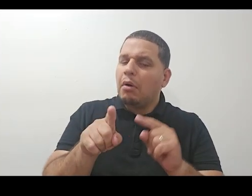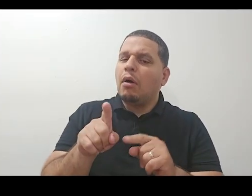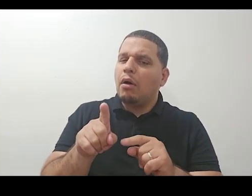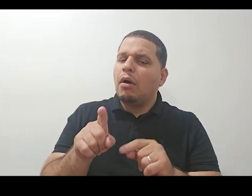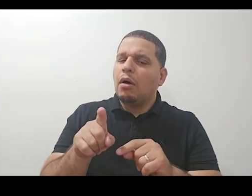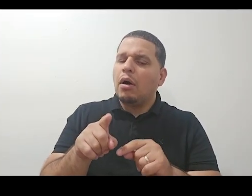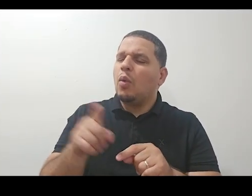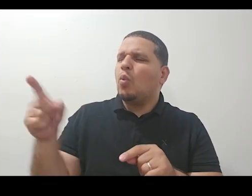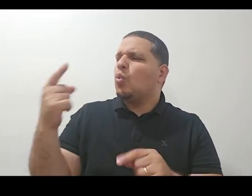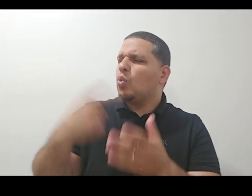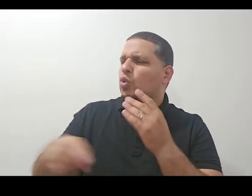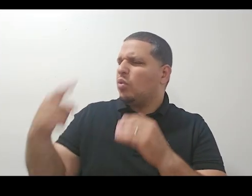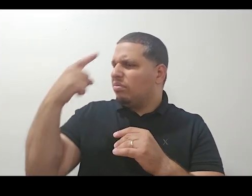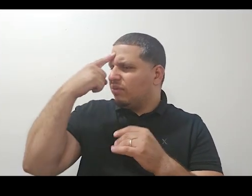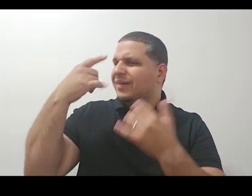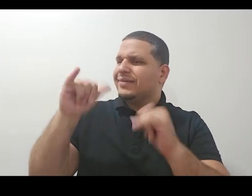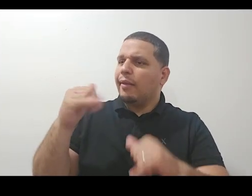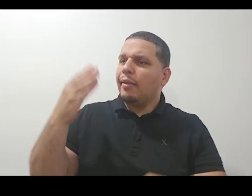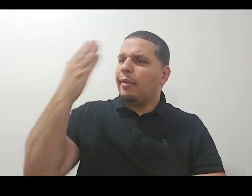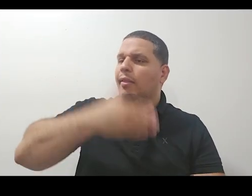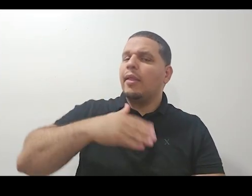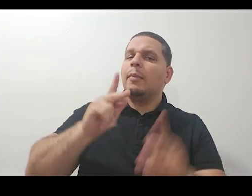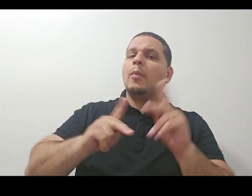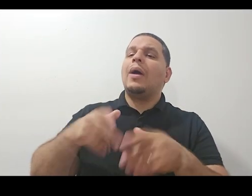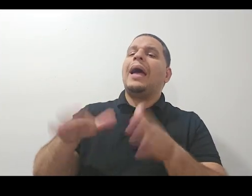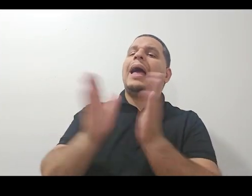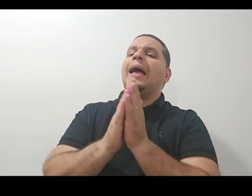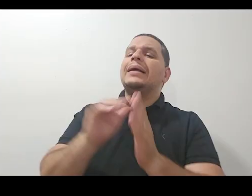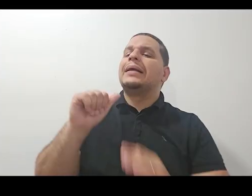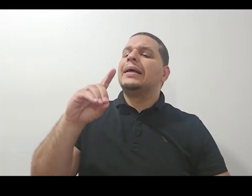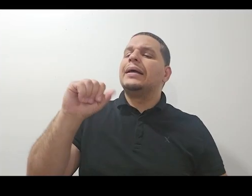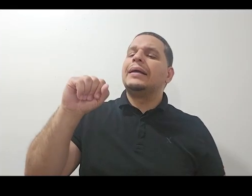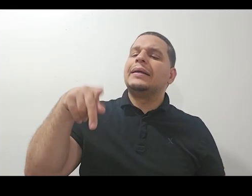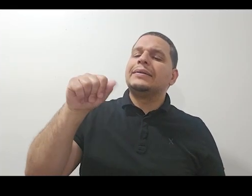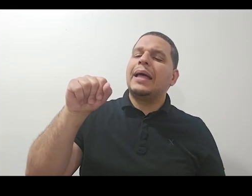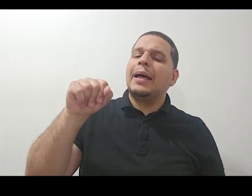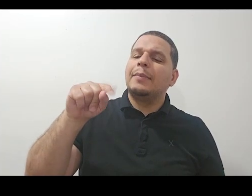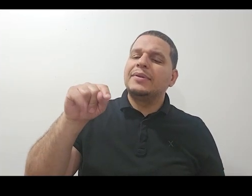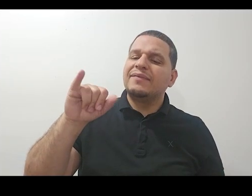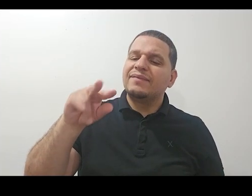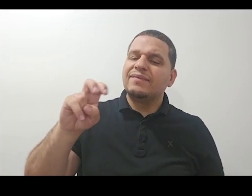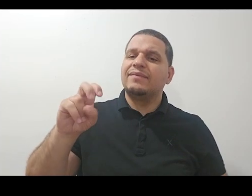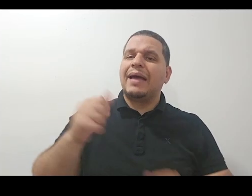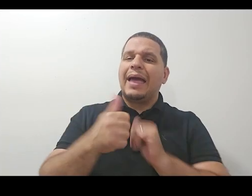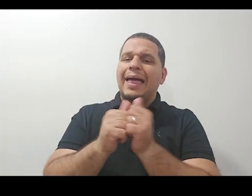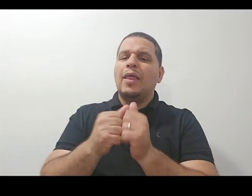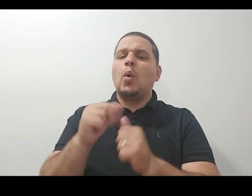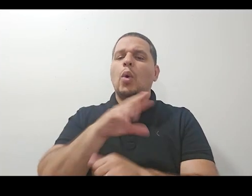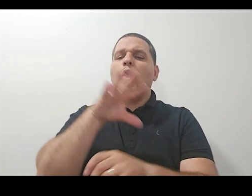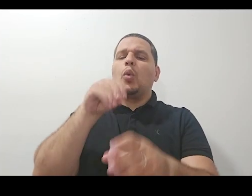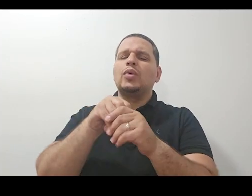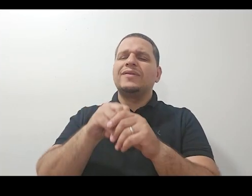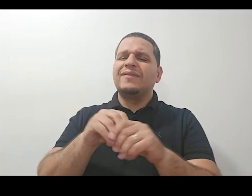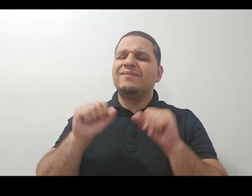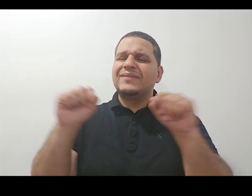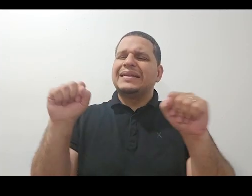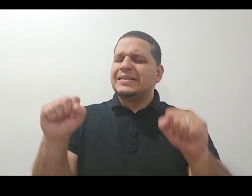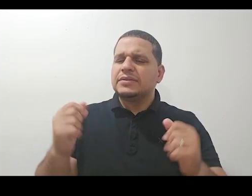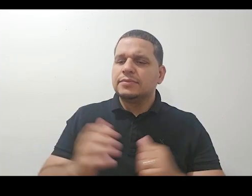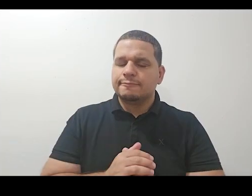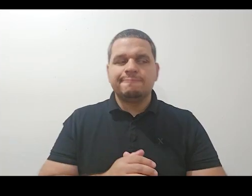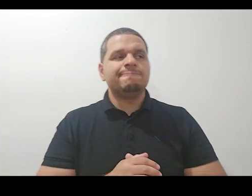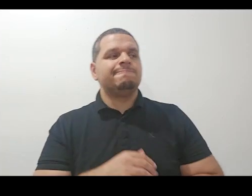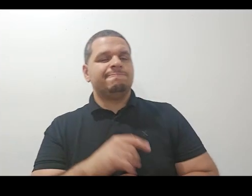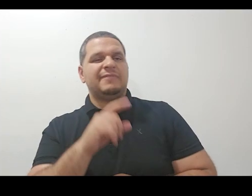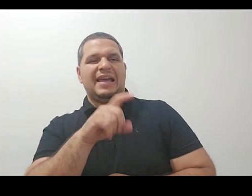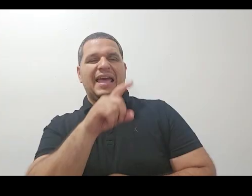fully. What do you think still gets overlooked when people ask about adaptive athletes or inclusive fitness spaces? So I